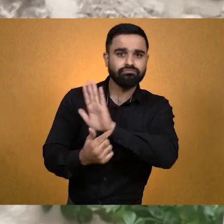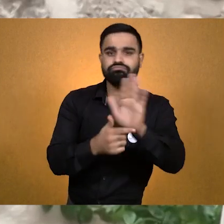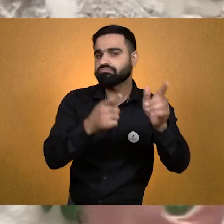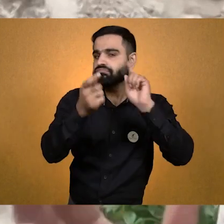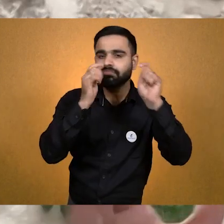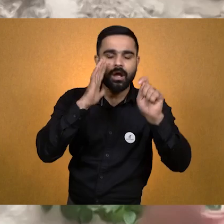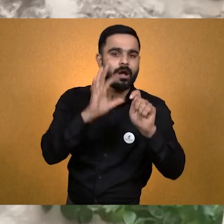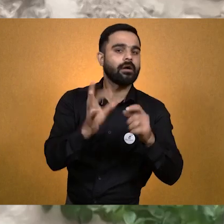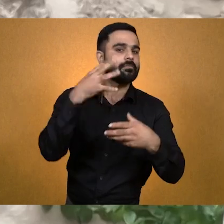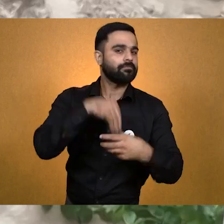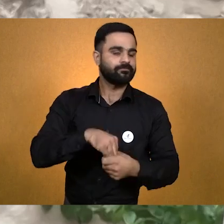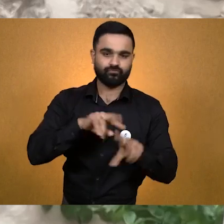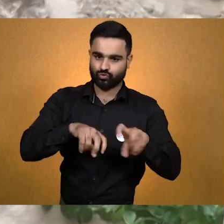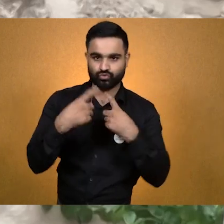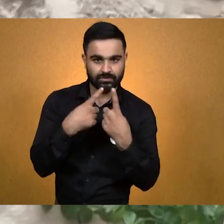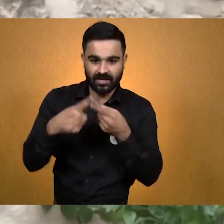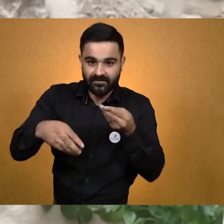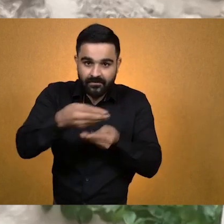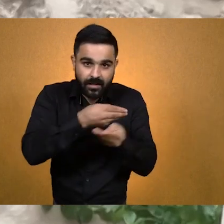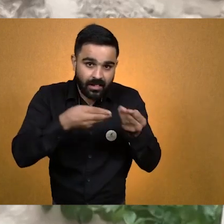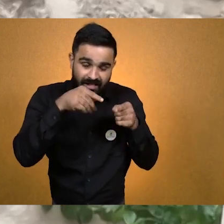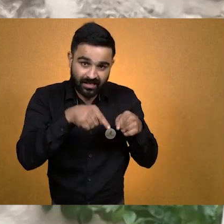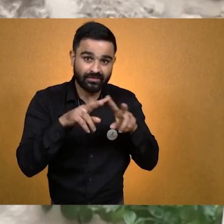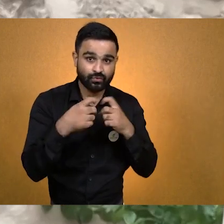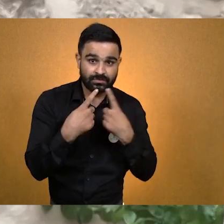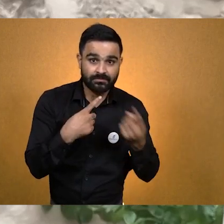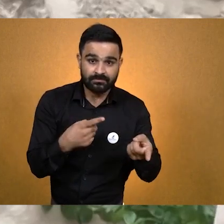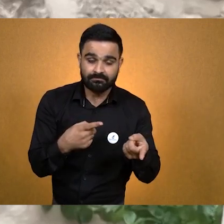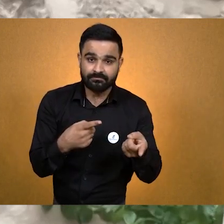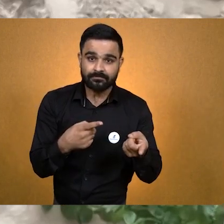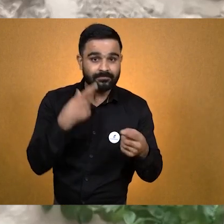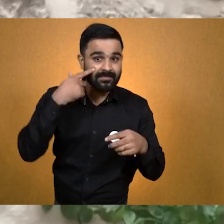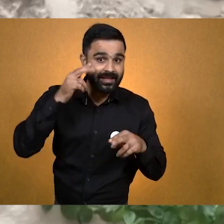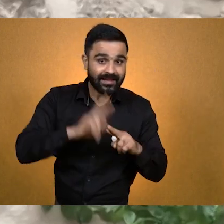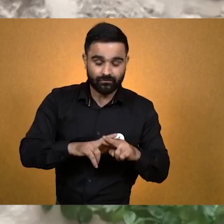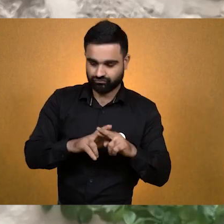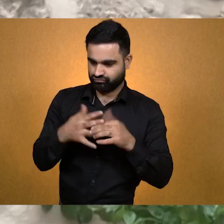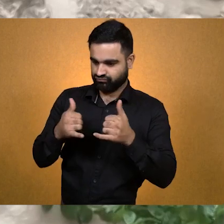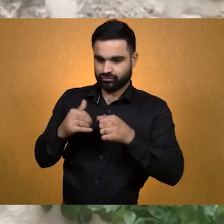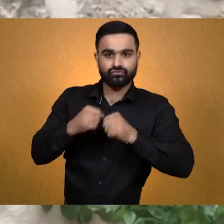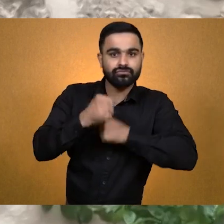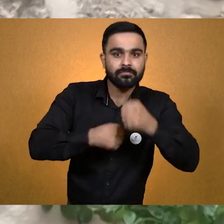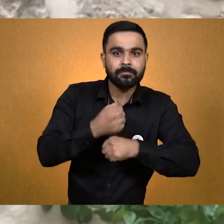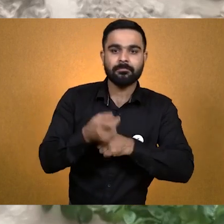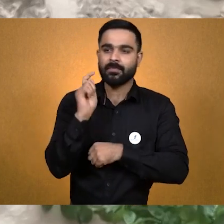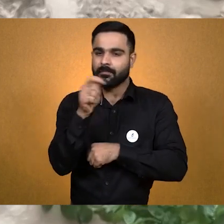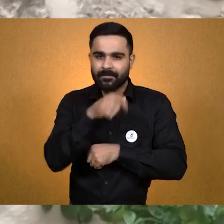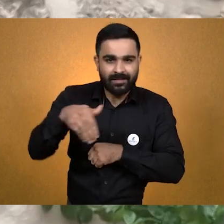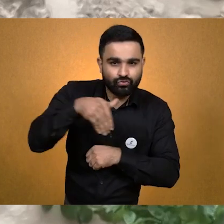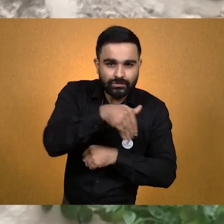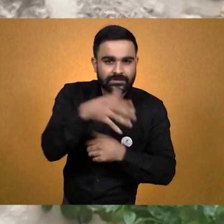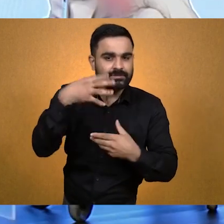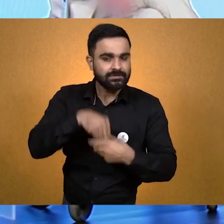role. And today, when you talk about finances, you know, if you're playing a sport like badminton, you need to